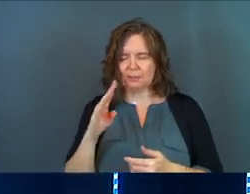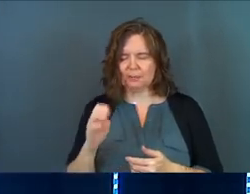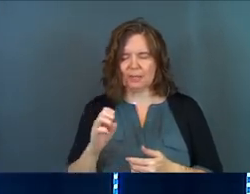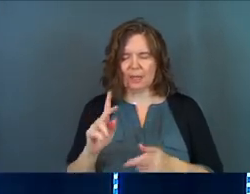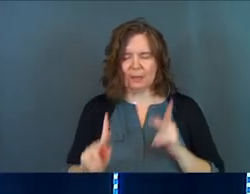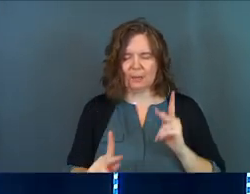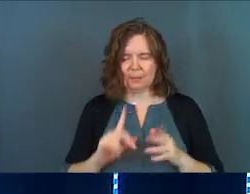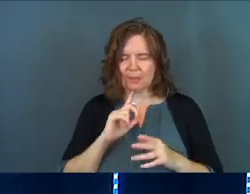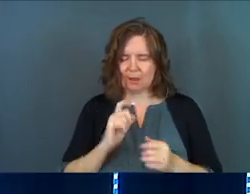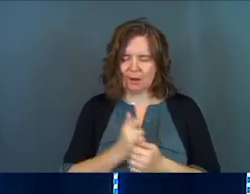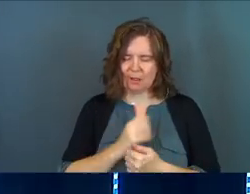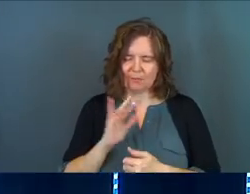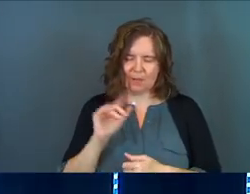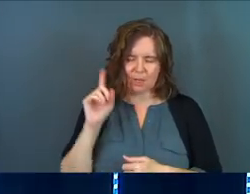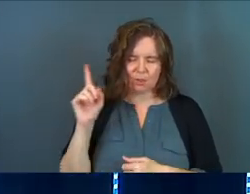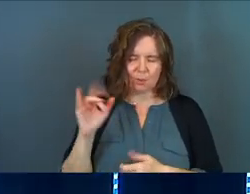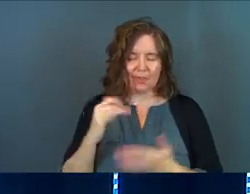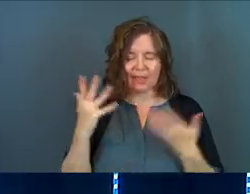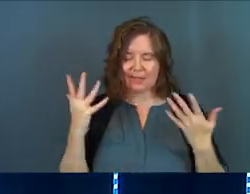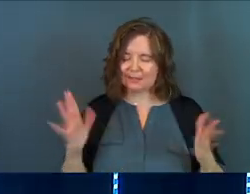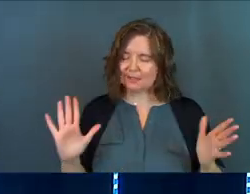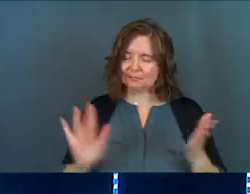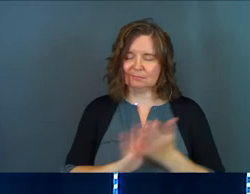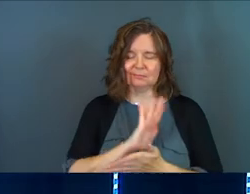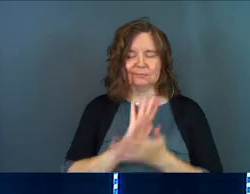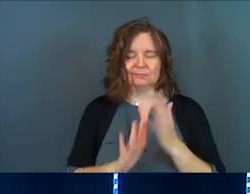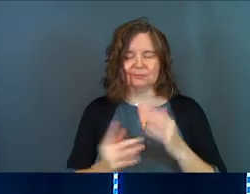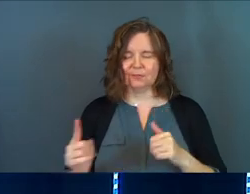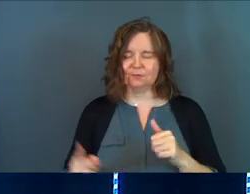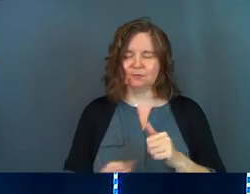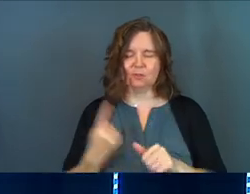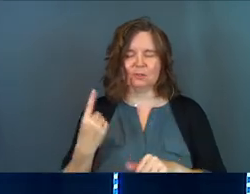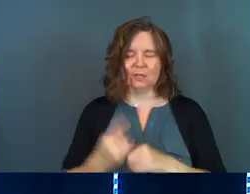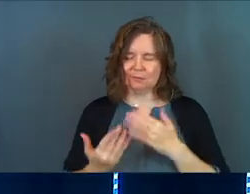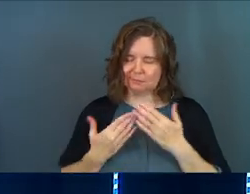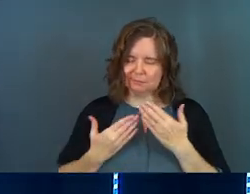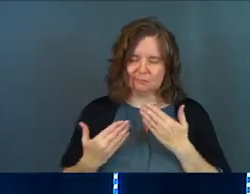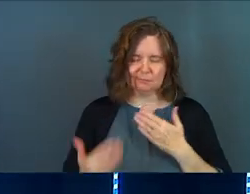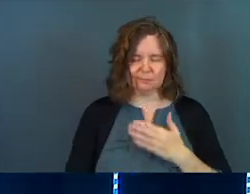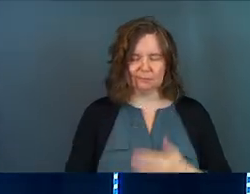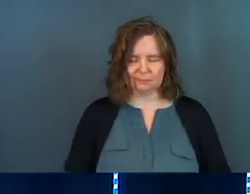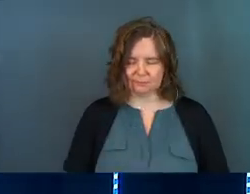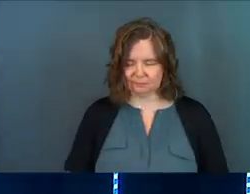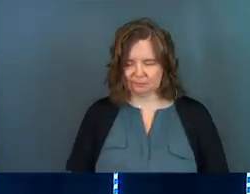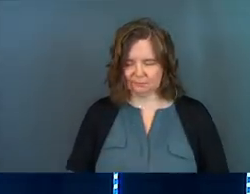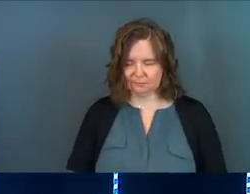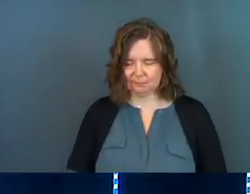a people that are loved by you. And that's it, done, day one.